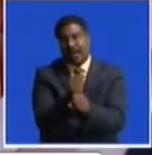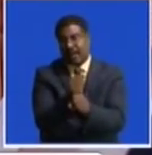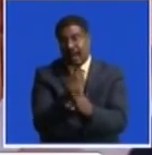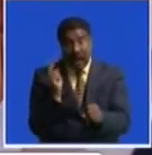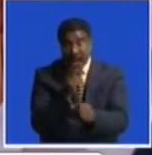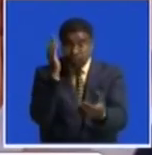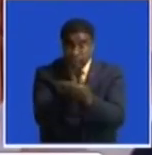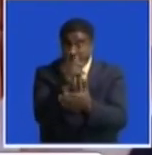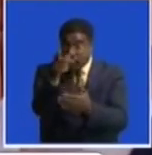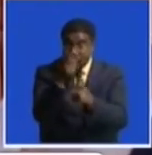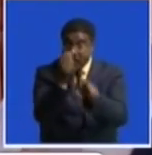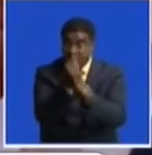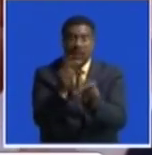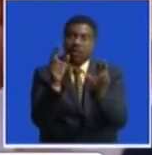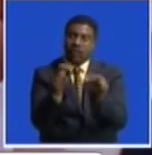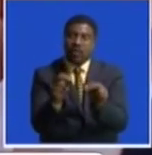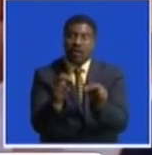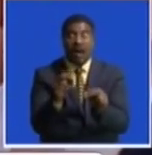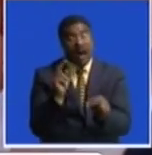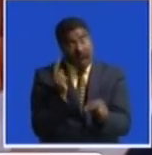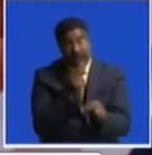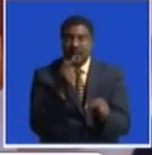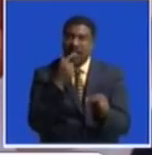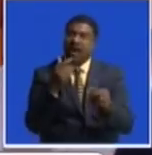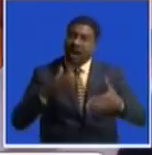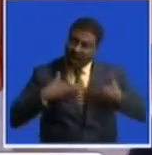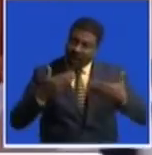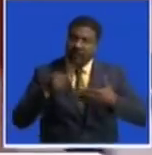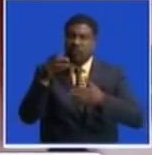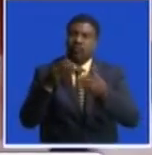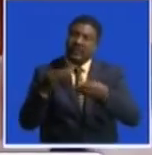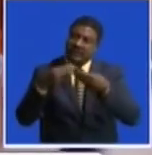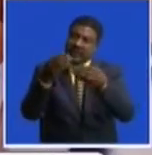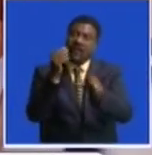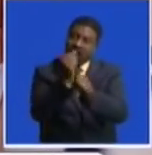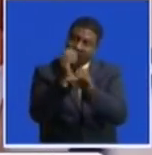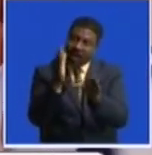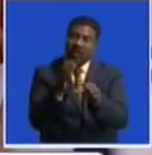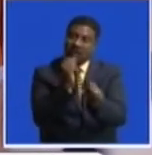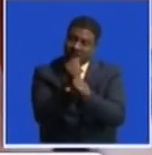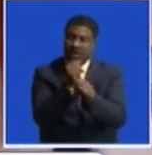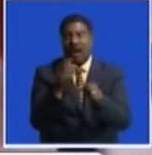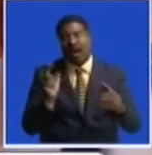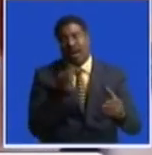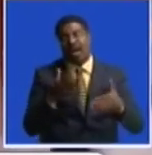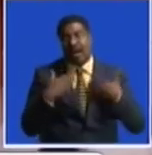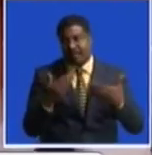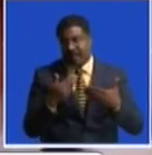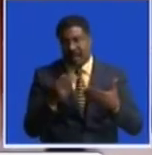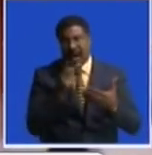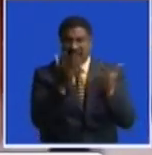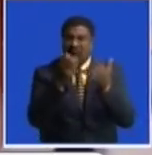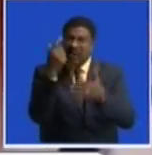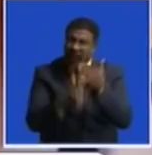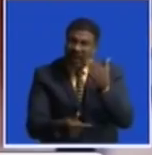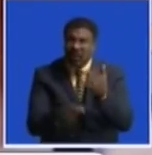from working. First and foremost, we are appreciating that we provided employment to our youth. Listen, let me finish. All we want is that, can you give